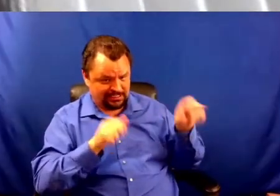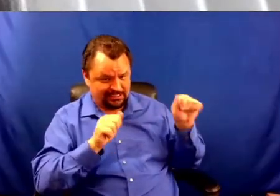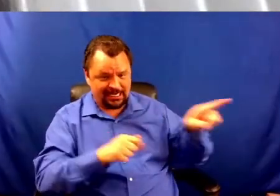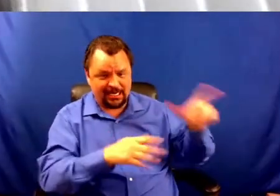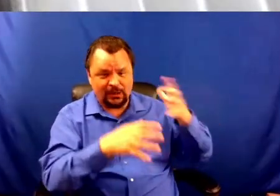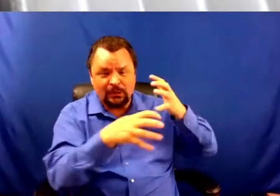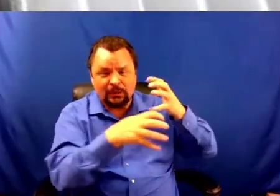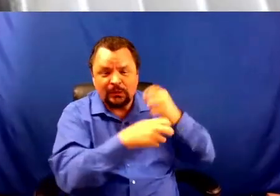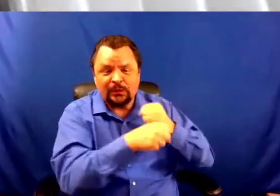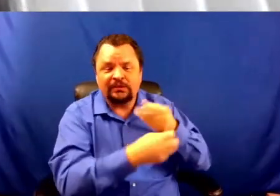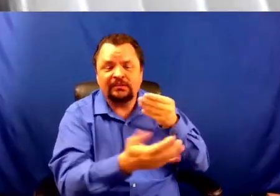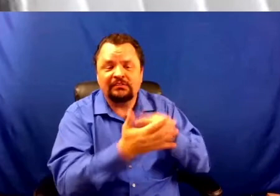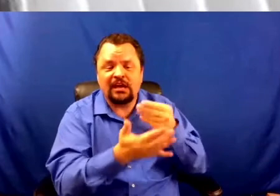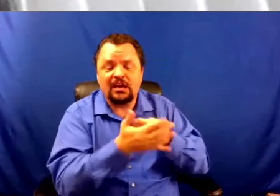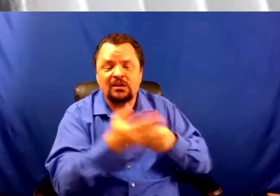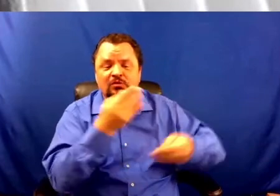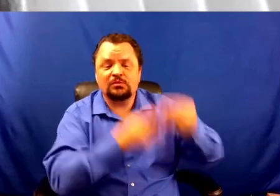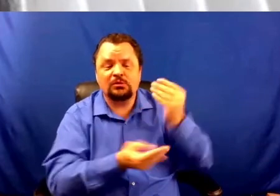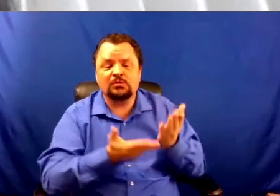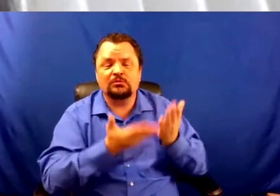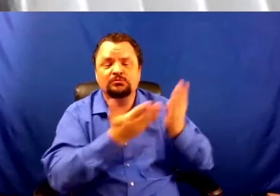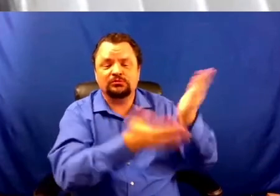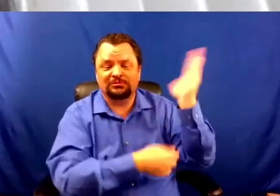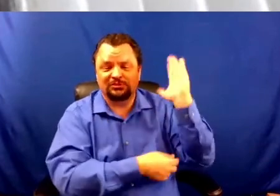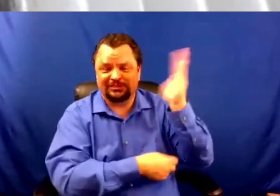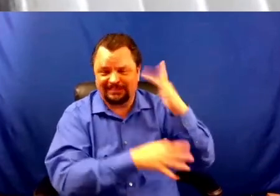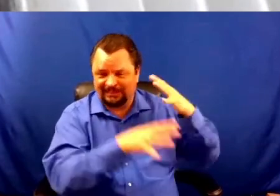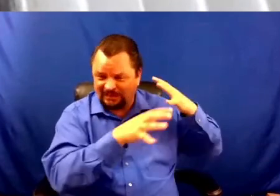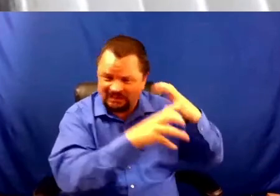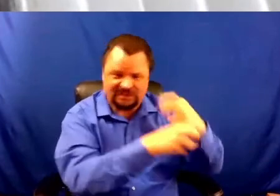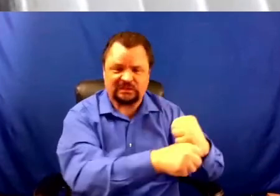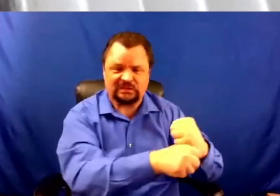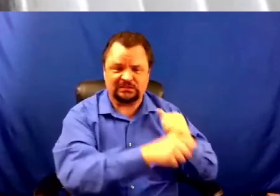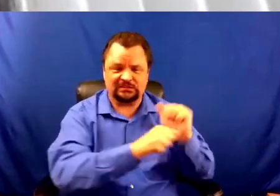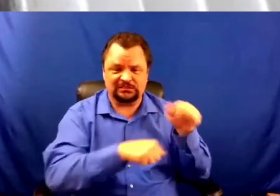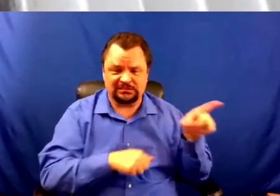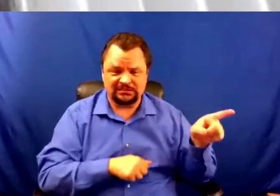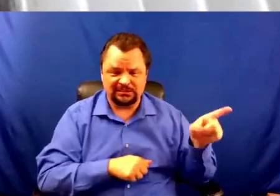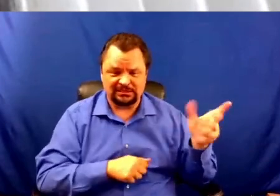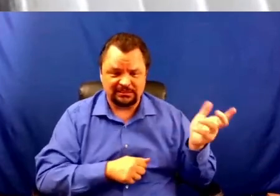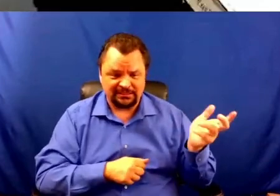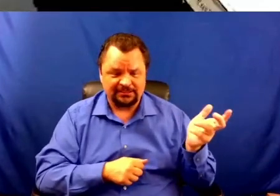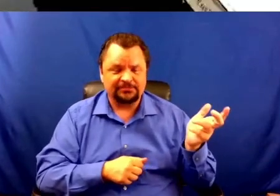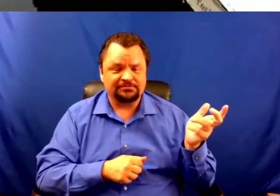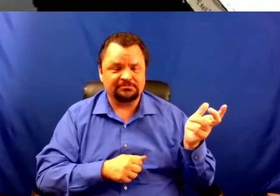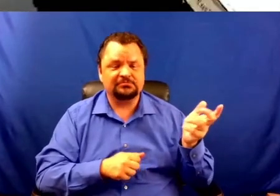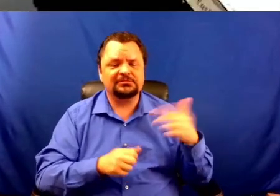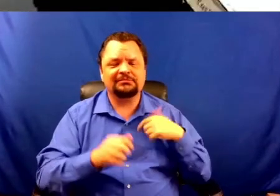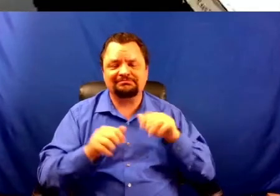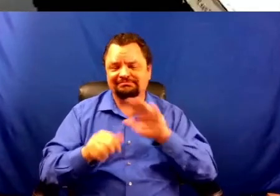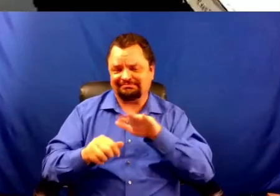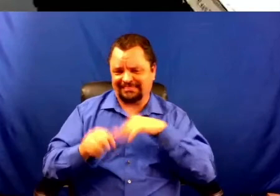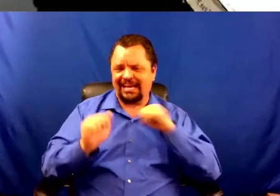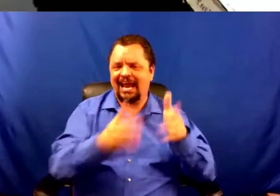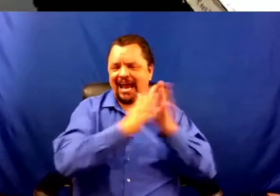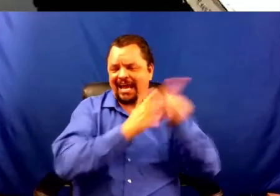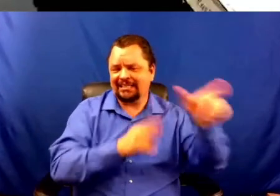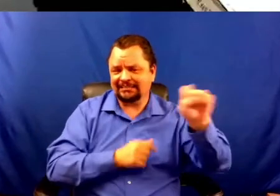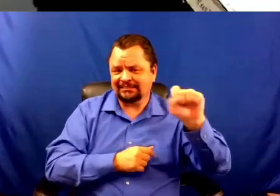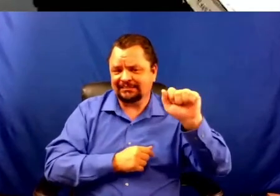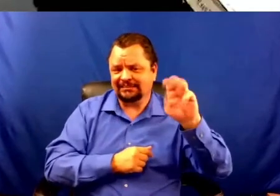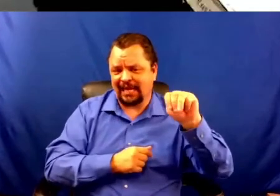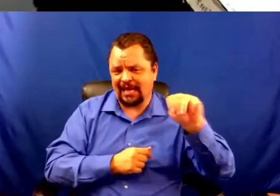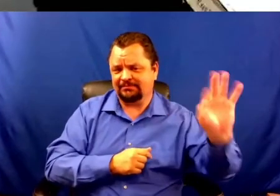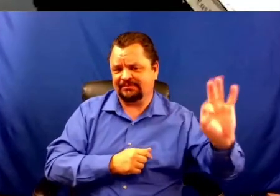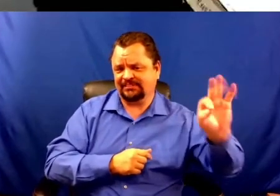abbreviate the budget presentation? We can ask Sam if she can, it's a